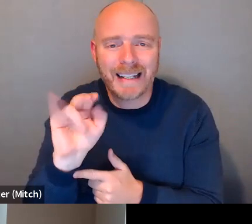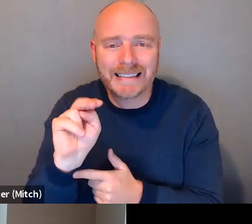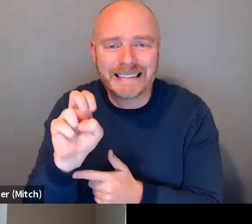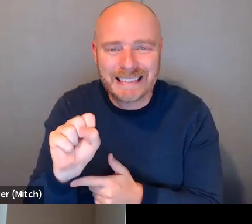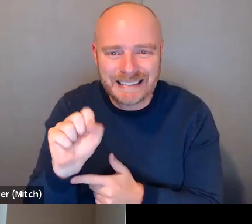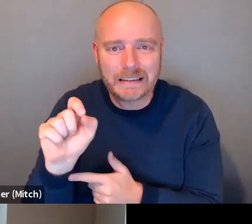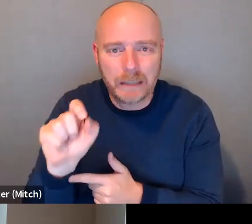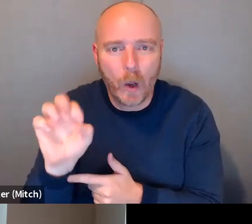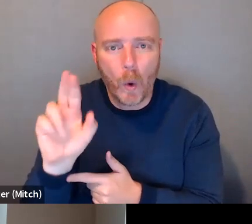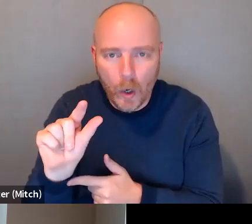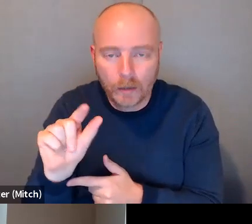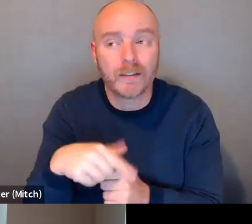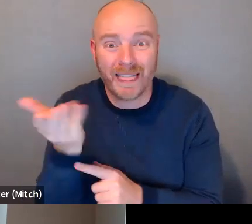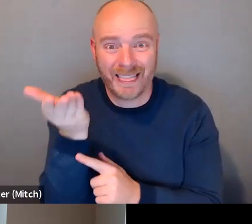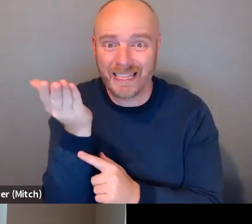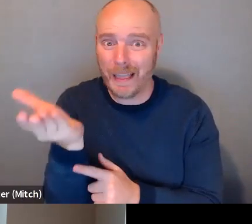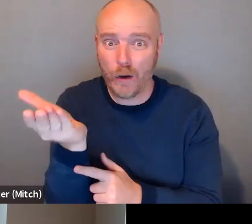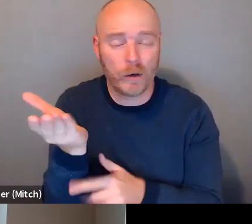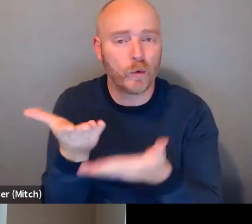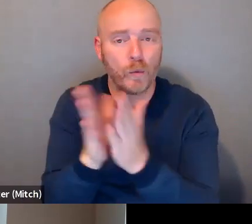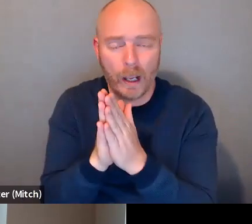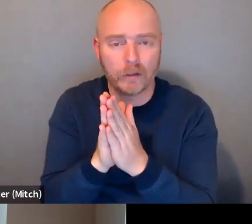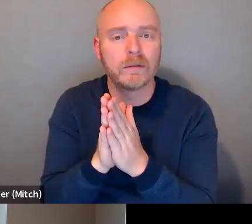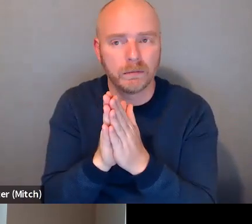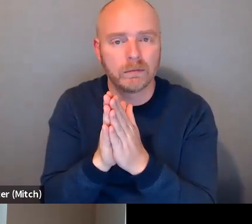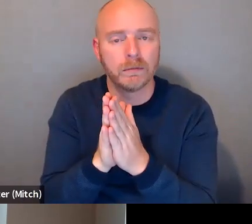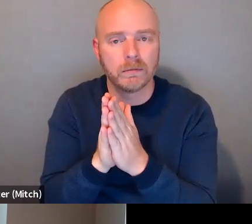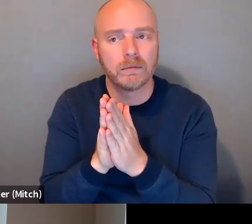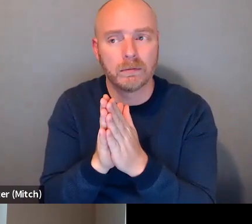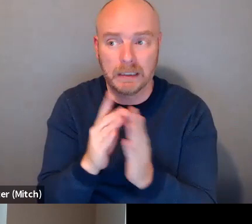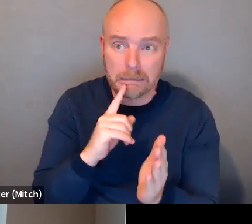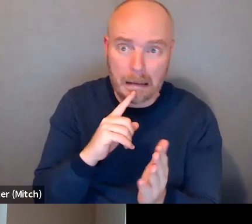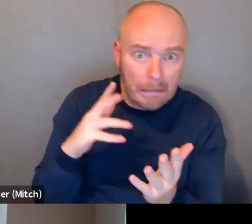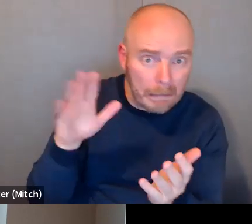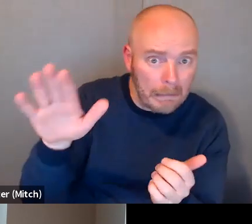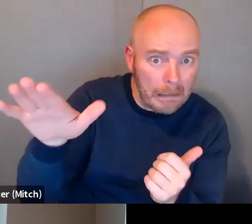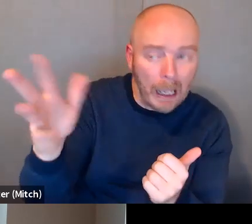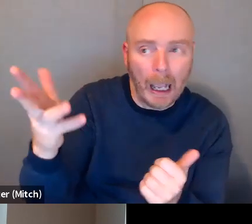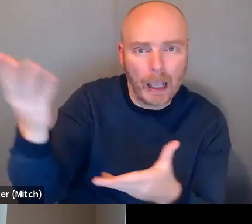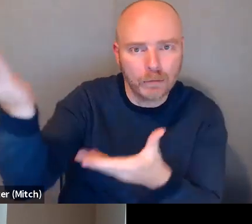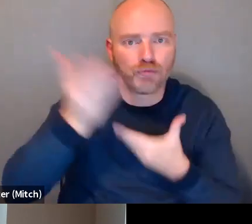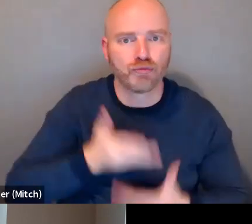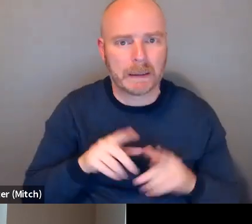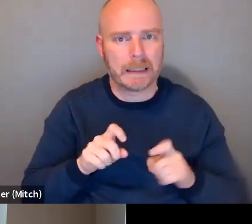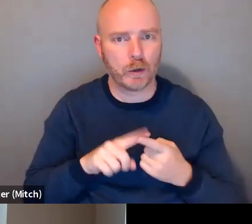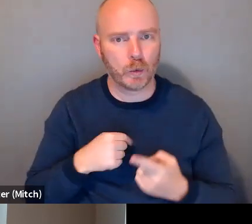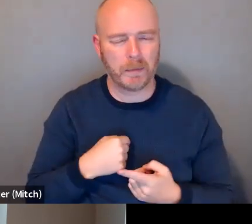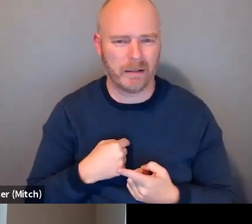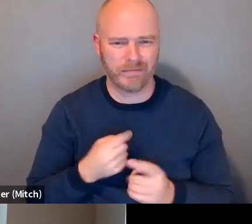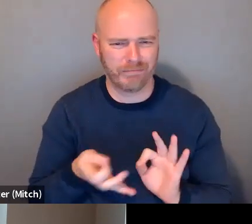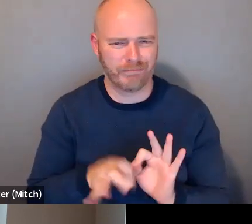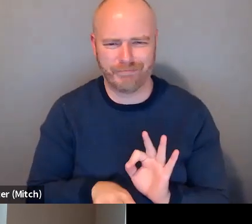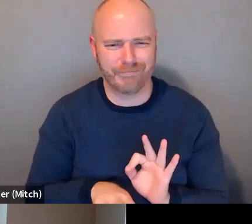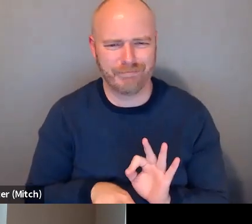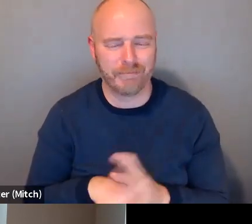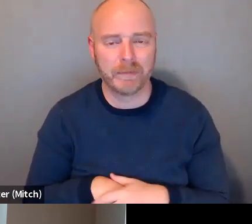wycovaccines.org, and there's a request that you can access to say, hey, bring a test to me. So it's that